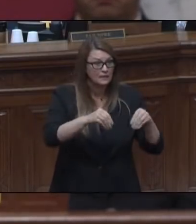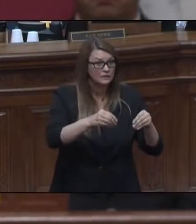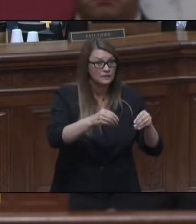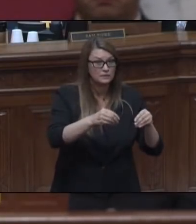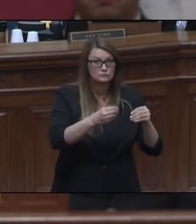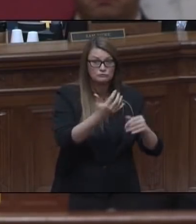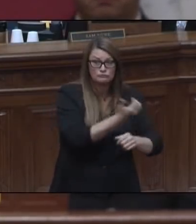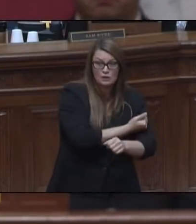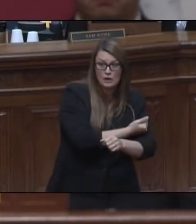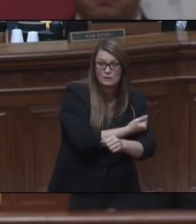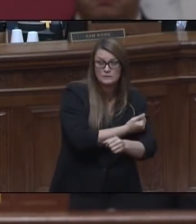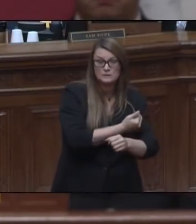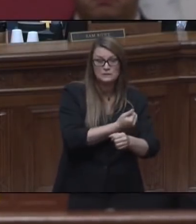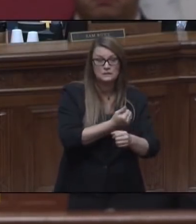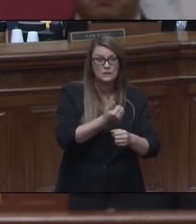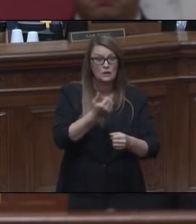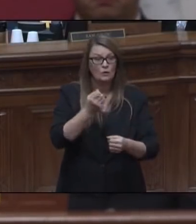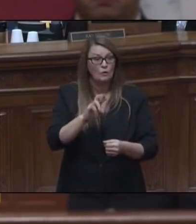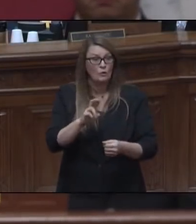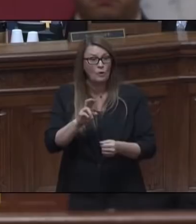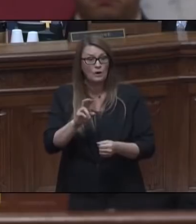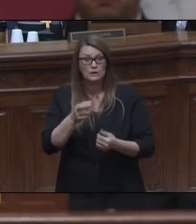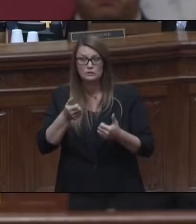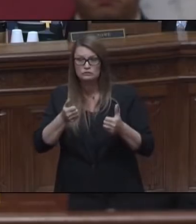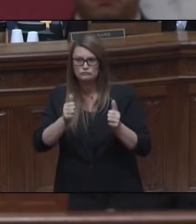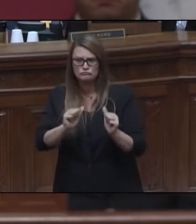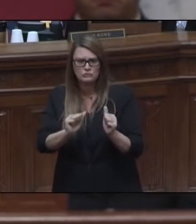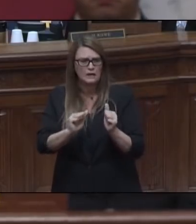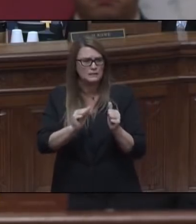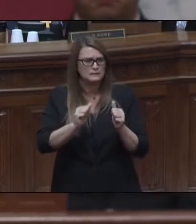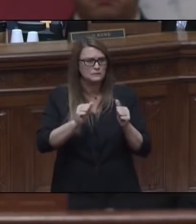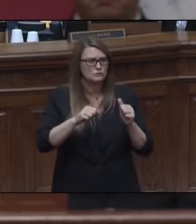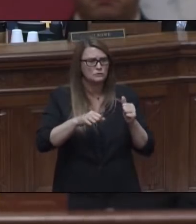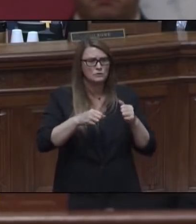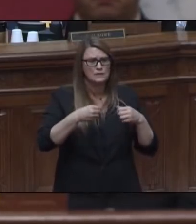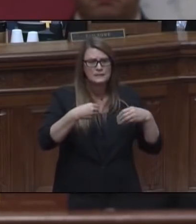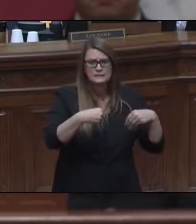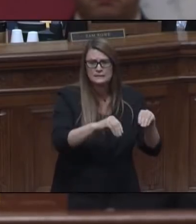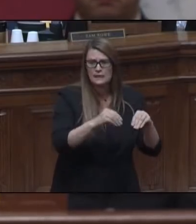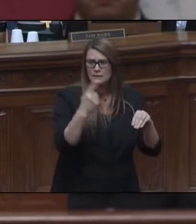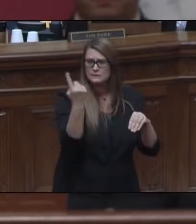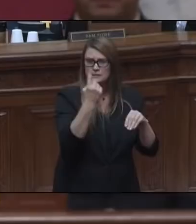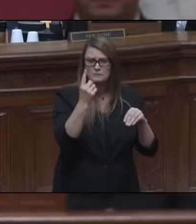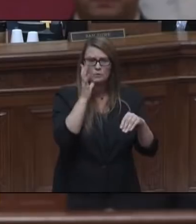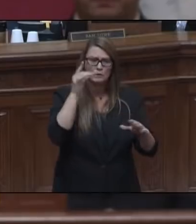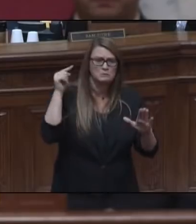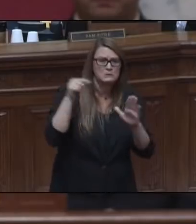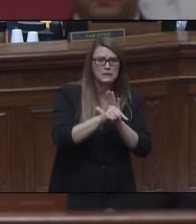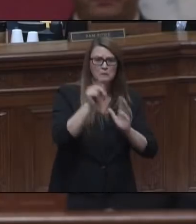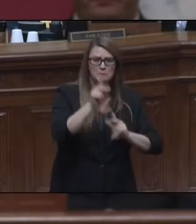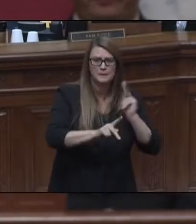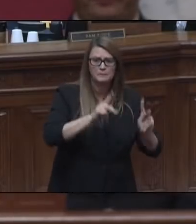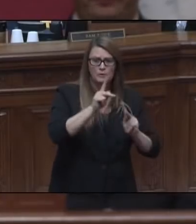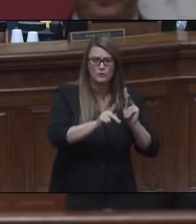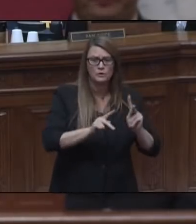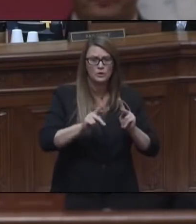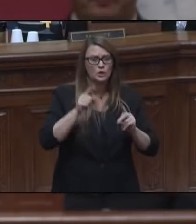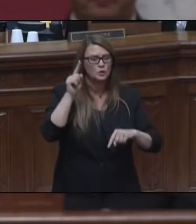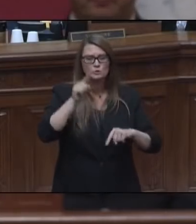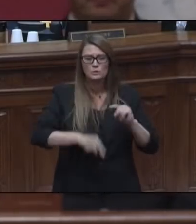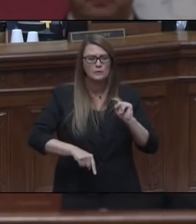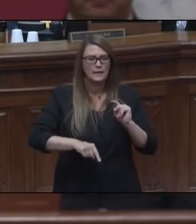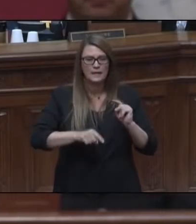state and peddles stuff that is going to kill our people. Absolutely, you can't come up with